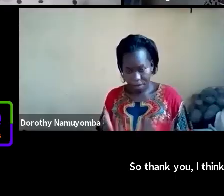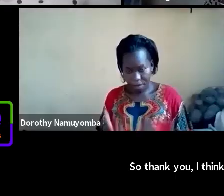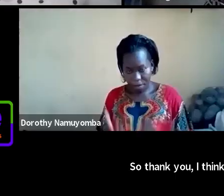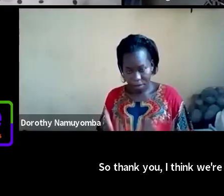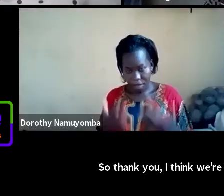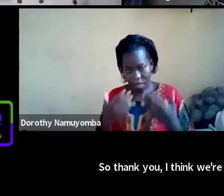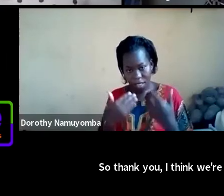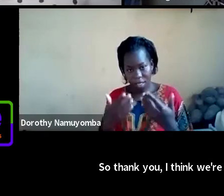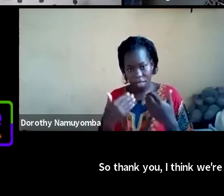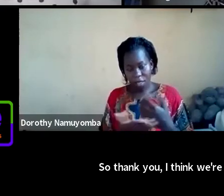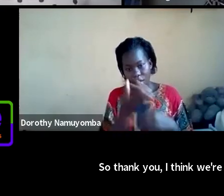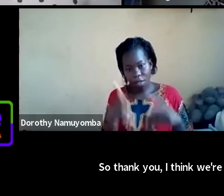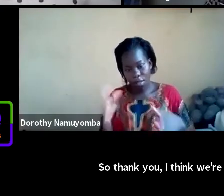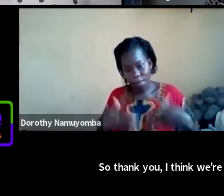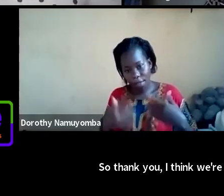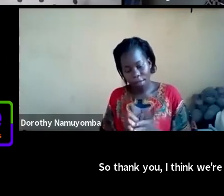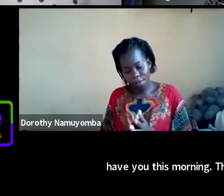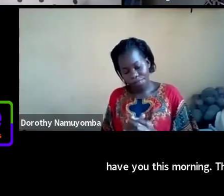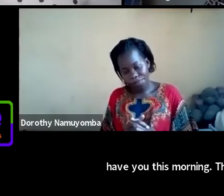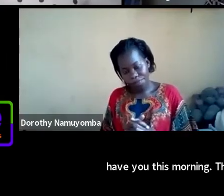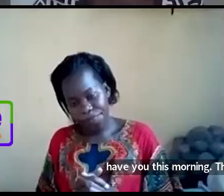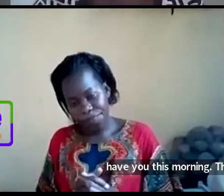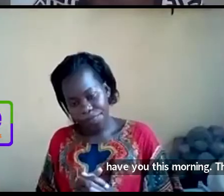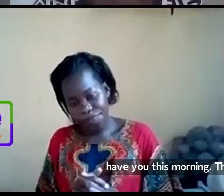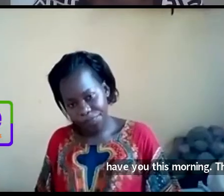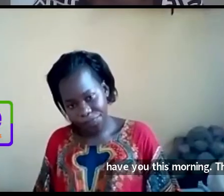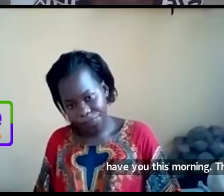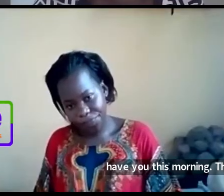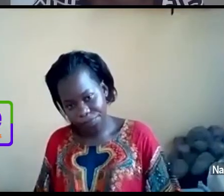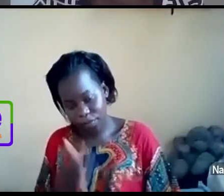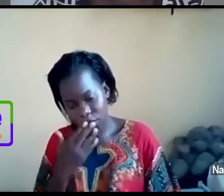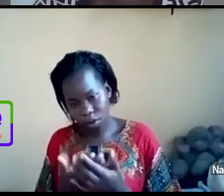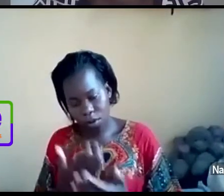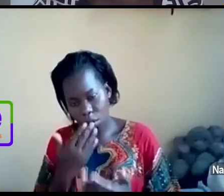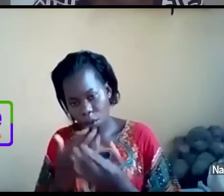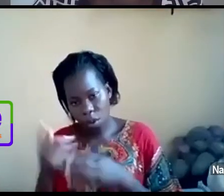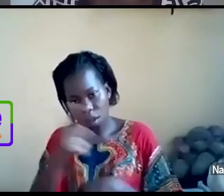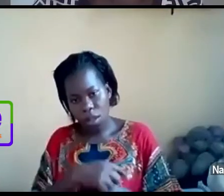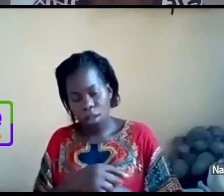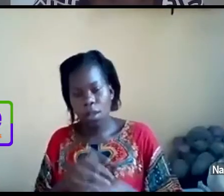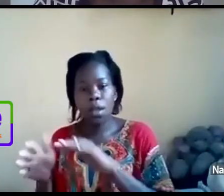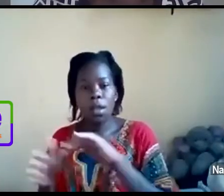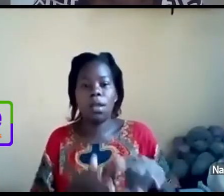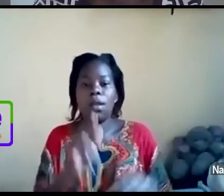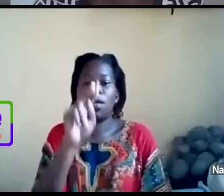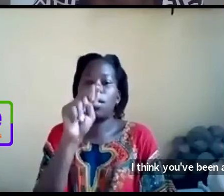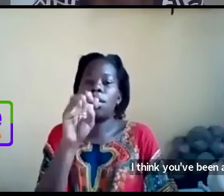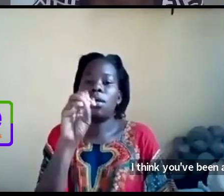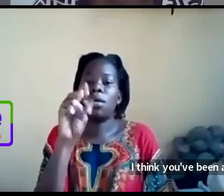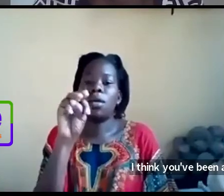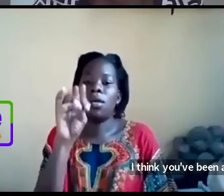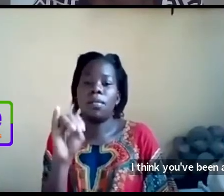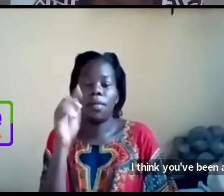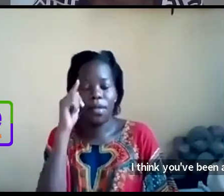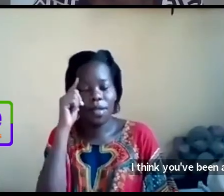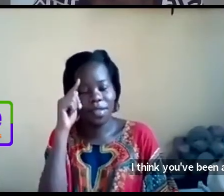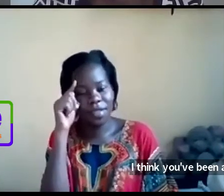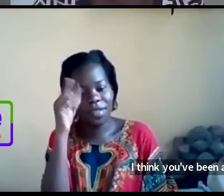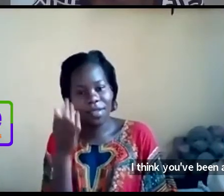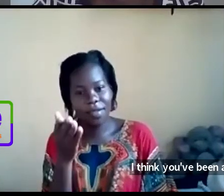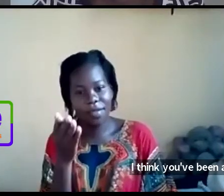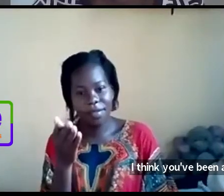good day. Naomi, I think you've been able to figure out the mute and unmute button. Are you staying with